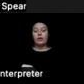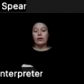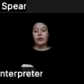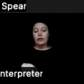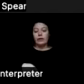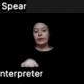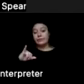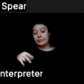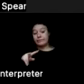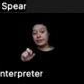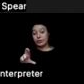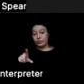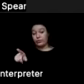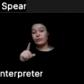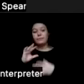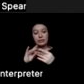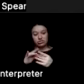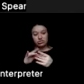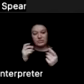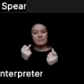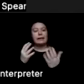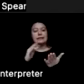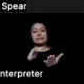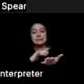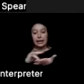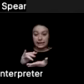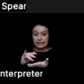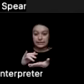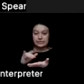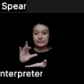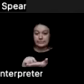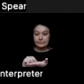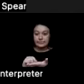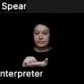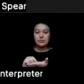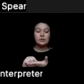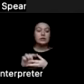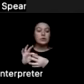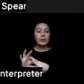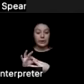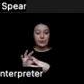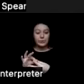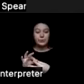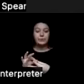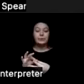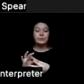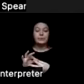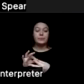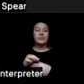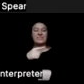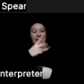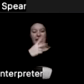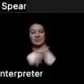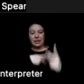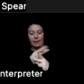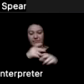are many studies that have been done on IDPs and doing similar kinds of activities that show that there is an